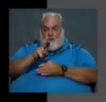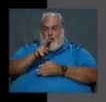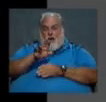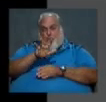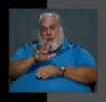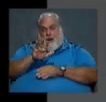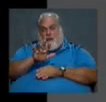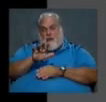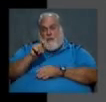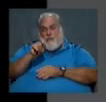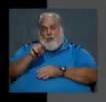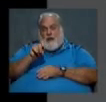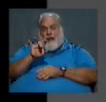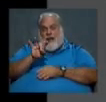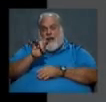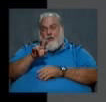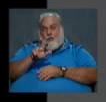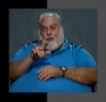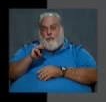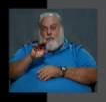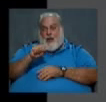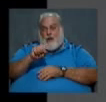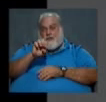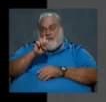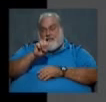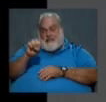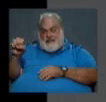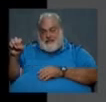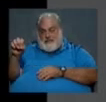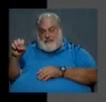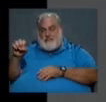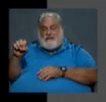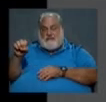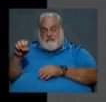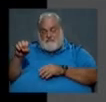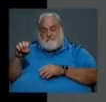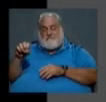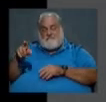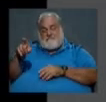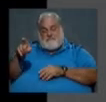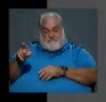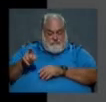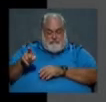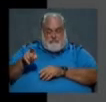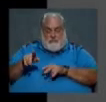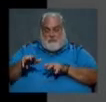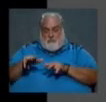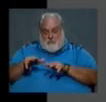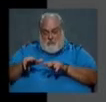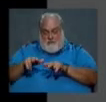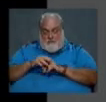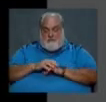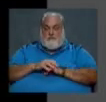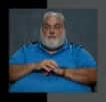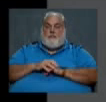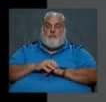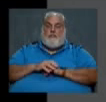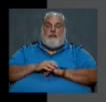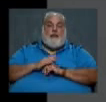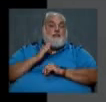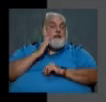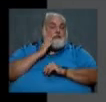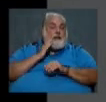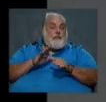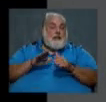approximately 0.83 miles to the east. Although the square footage of the house and the proposed sleeping areas appear to